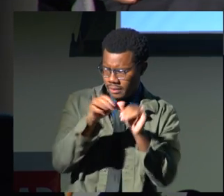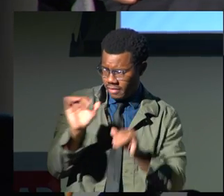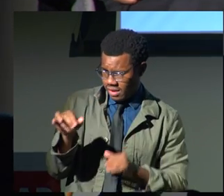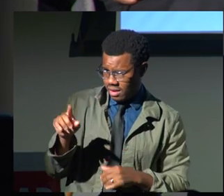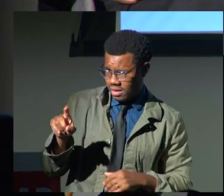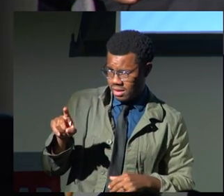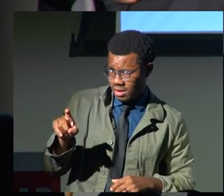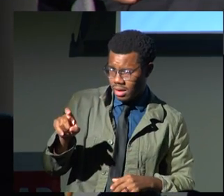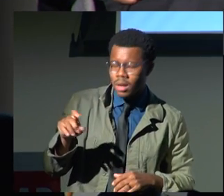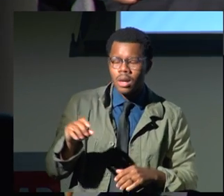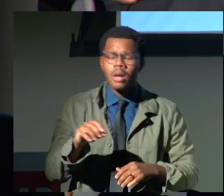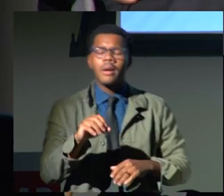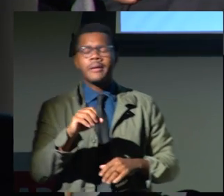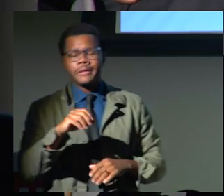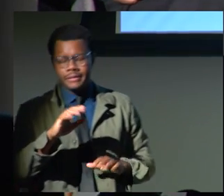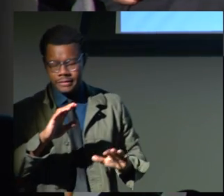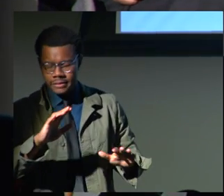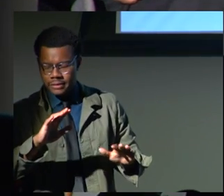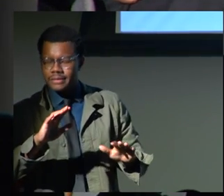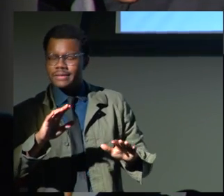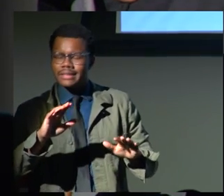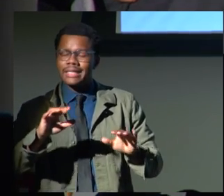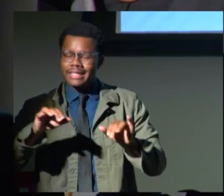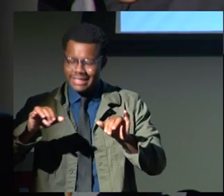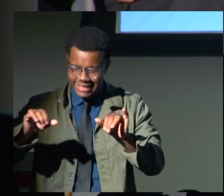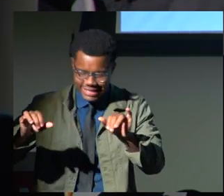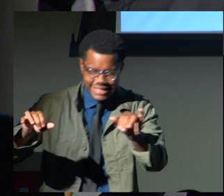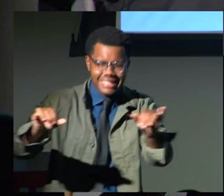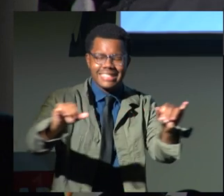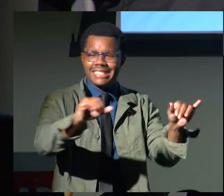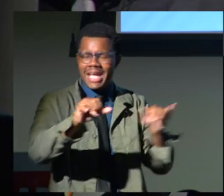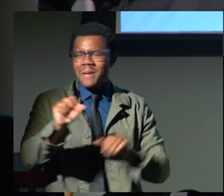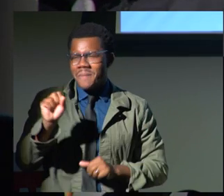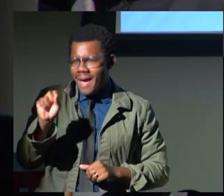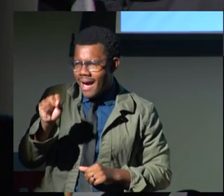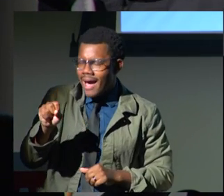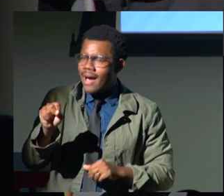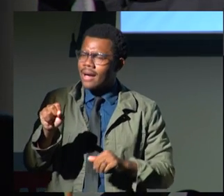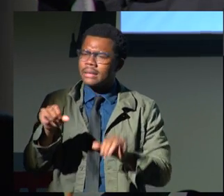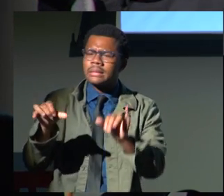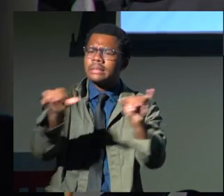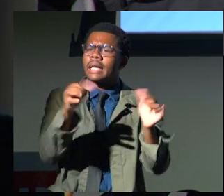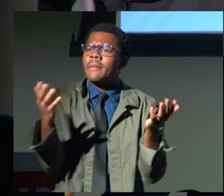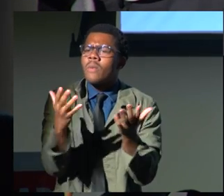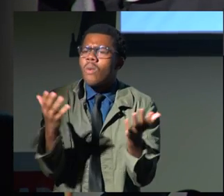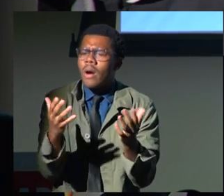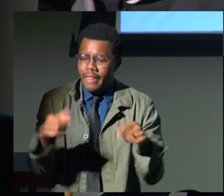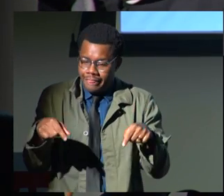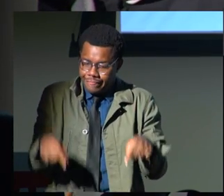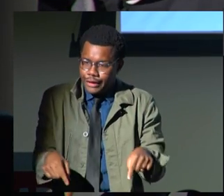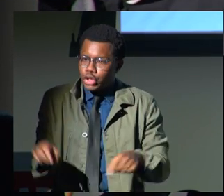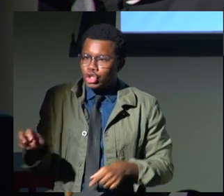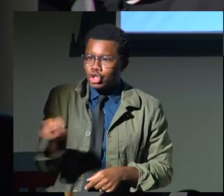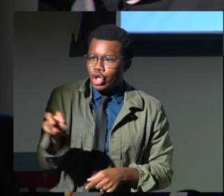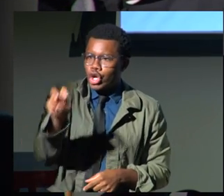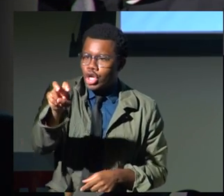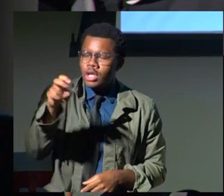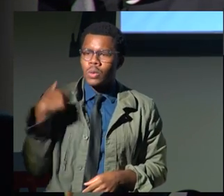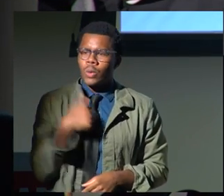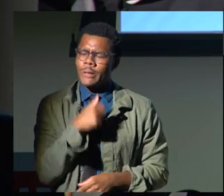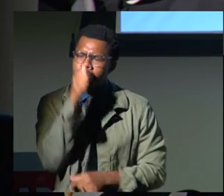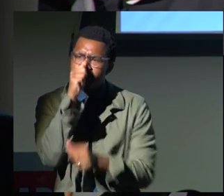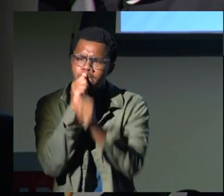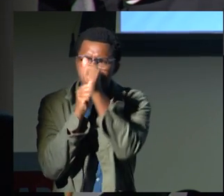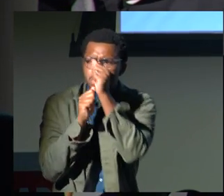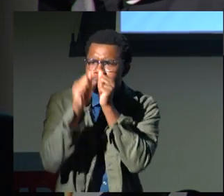We're similar than what we think. We're similar in the fact that we must endure this journey. The moment you are